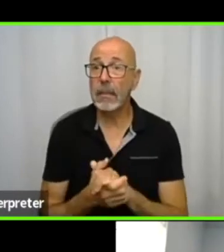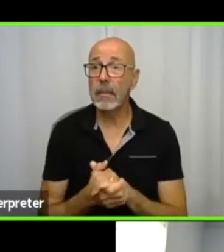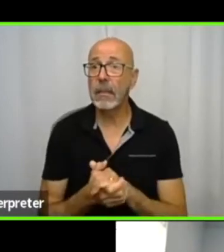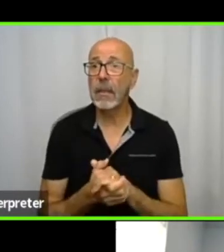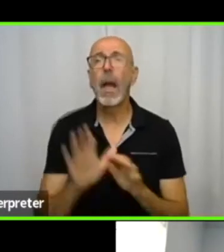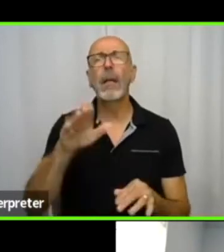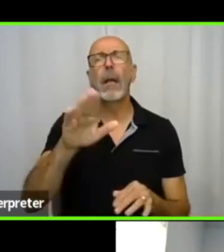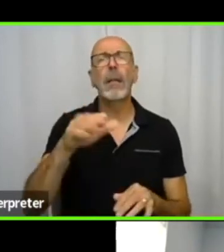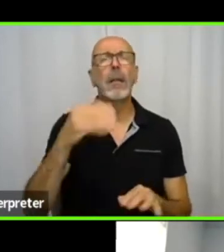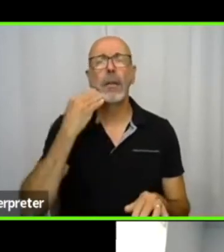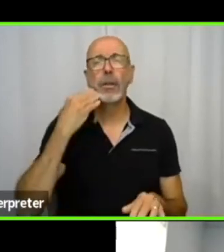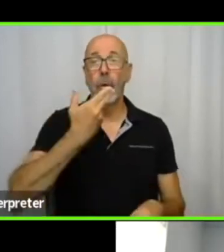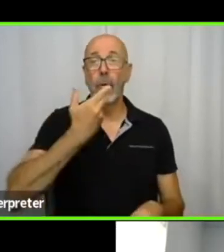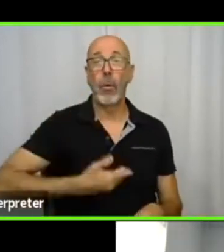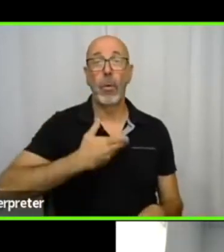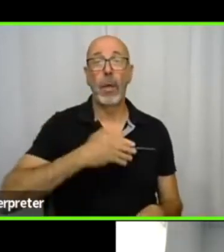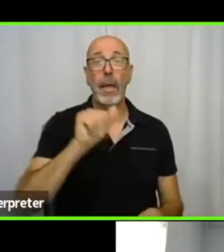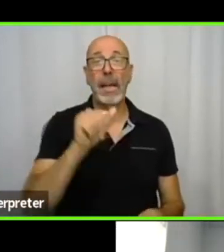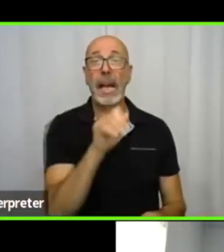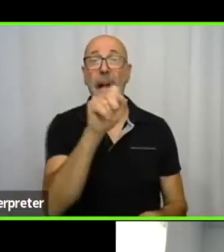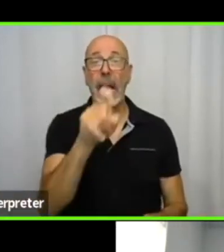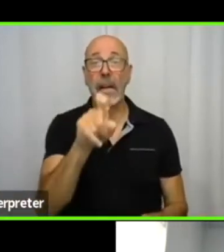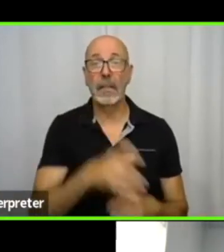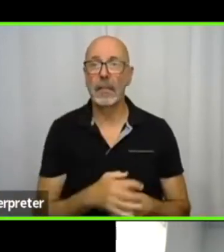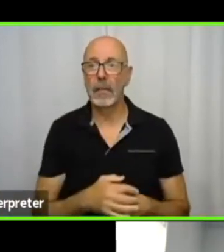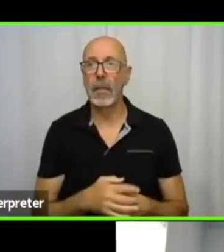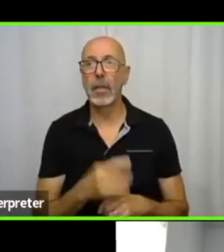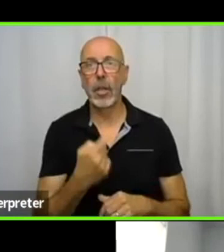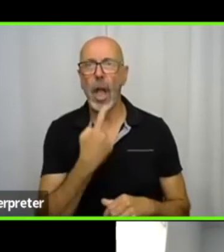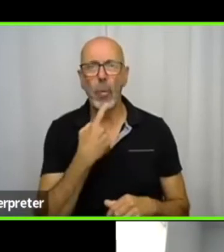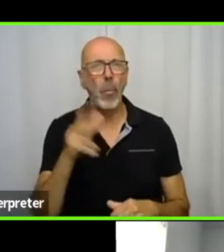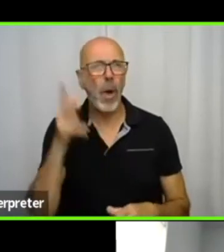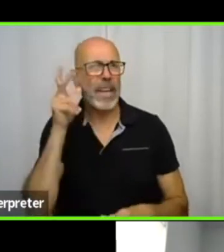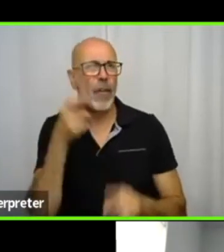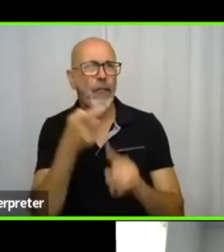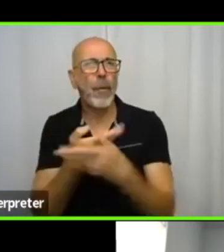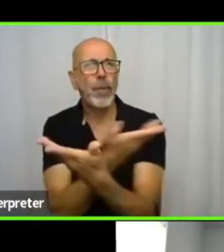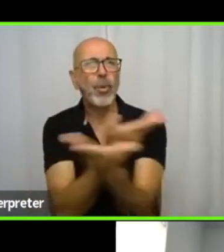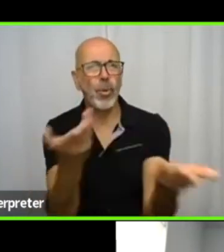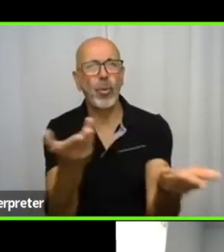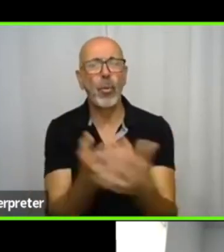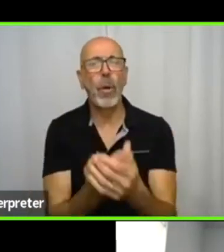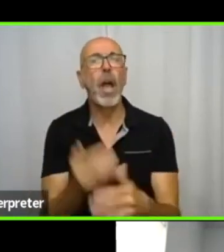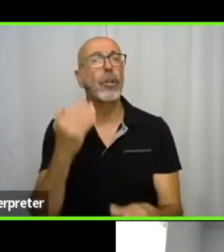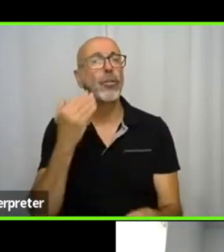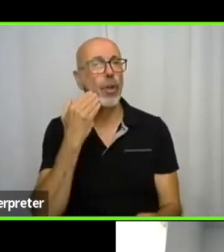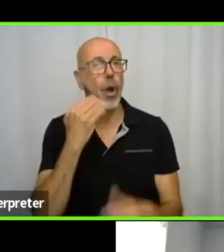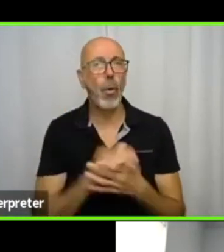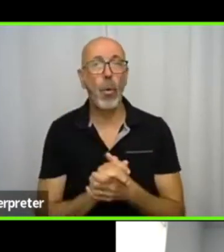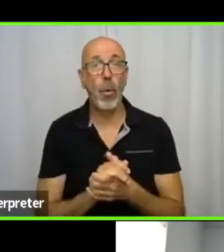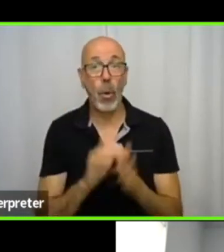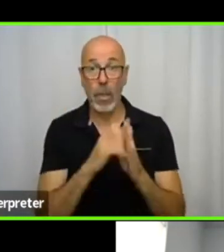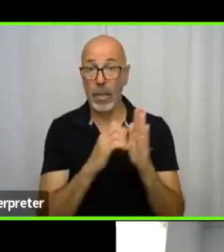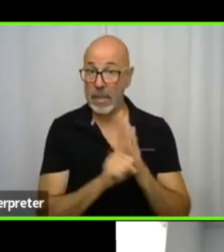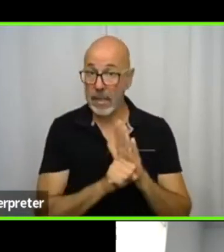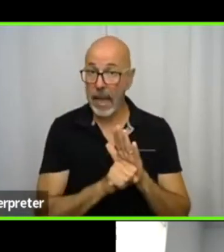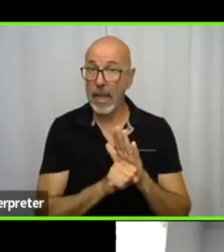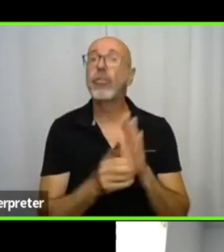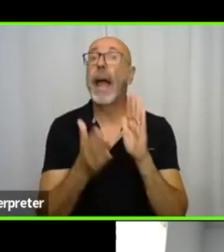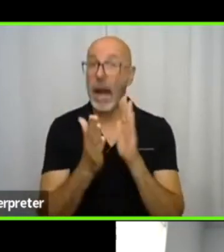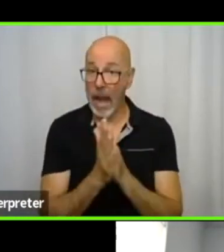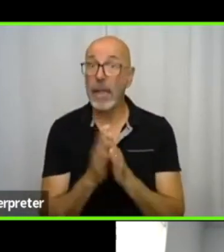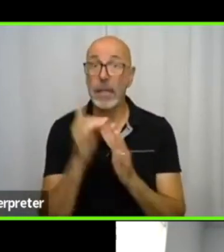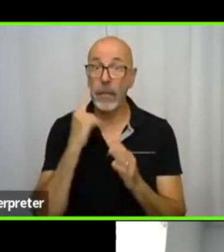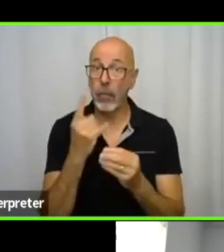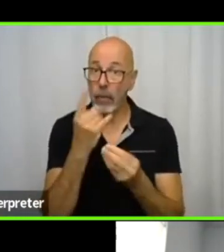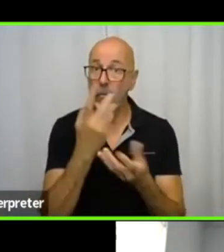You know, I think everyone has done a great job so far. We really just want to hear from you and know that the states are asking for this information,